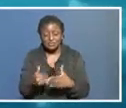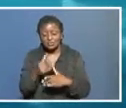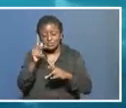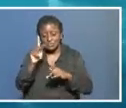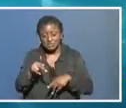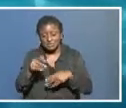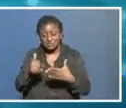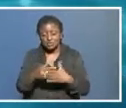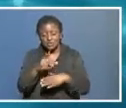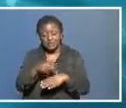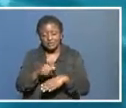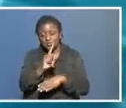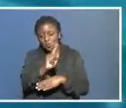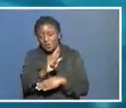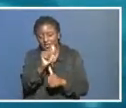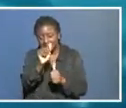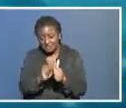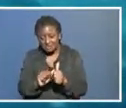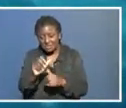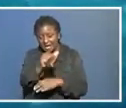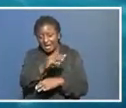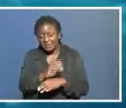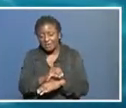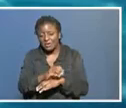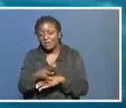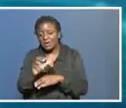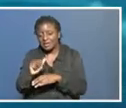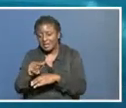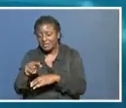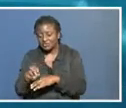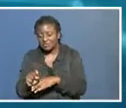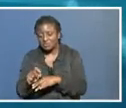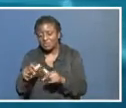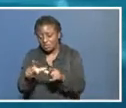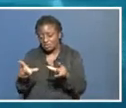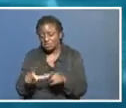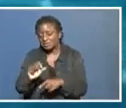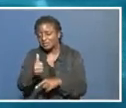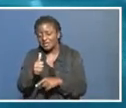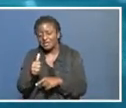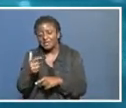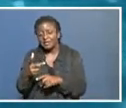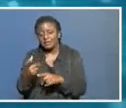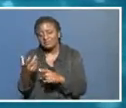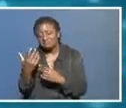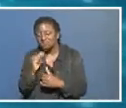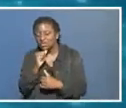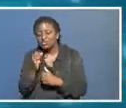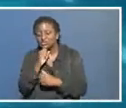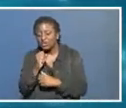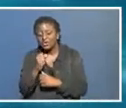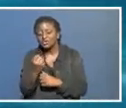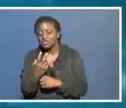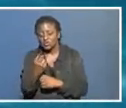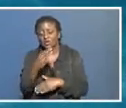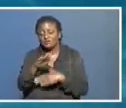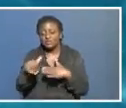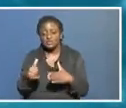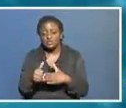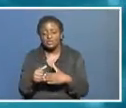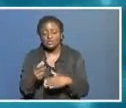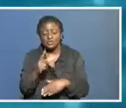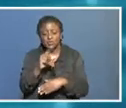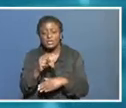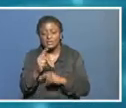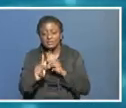Providence and 1 each on Abaco and Andros, with the location of another pending for a total of 12. Meantime, 20 people are in hospital with